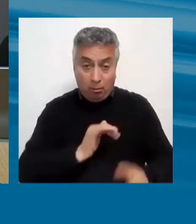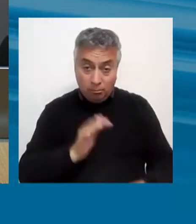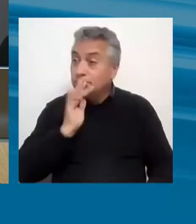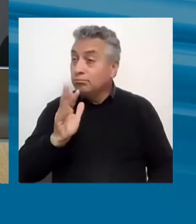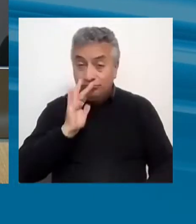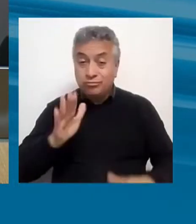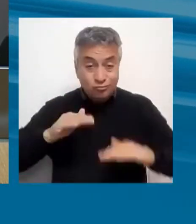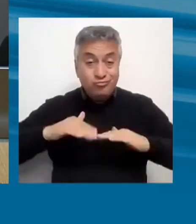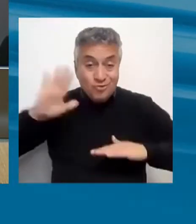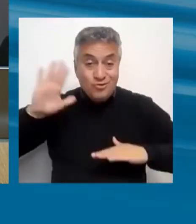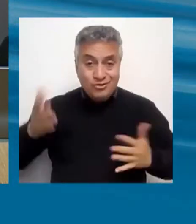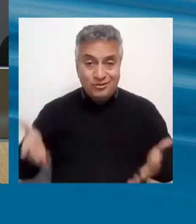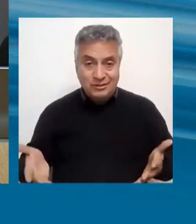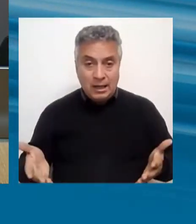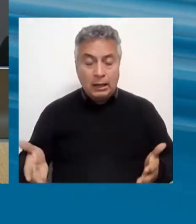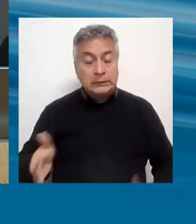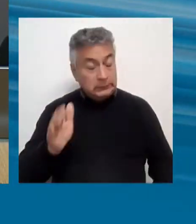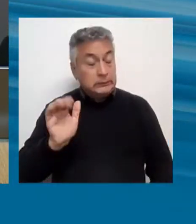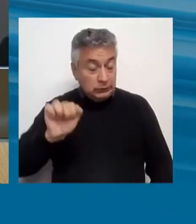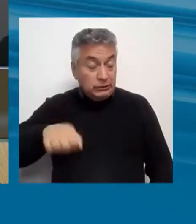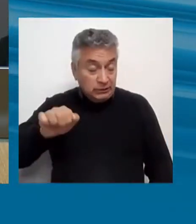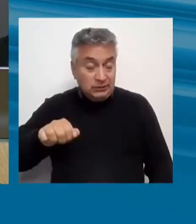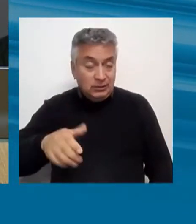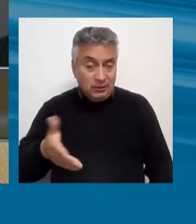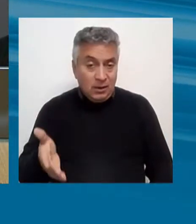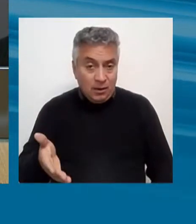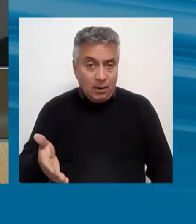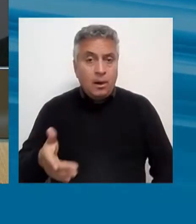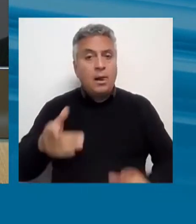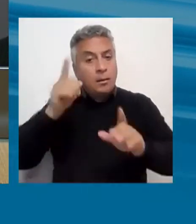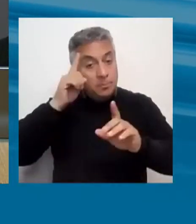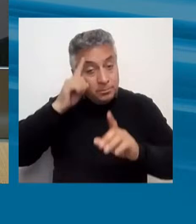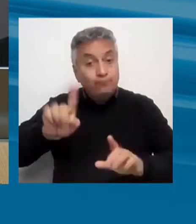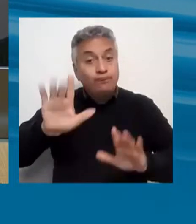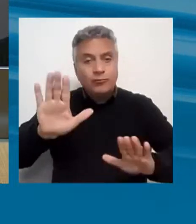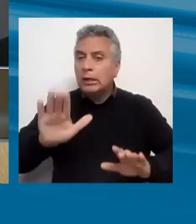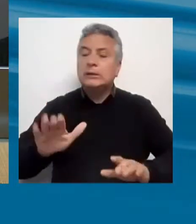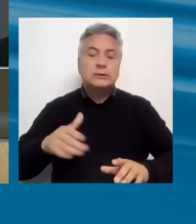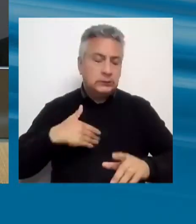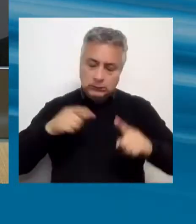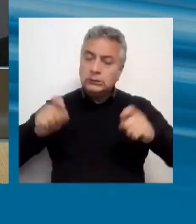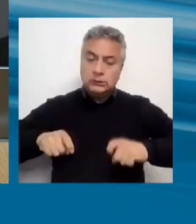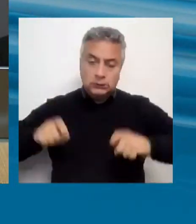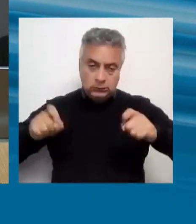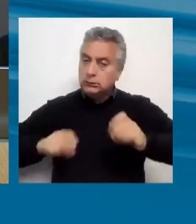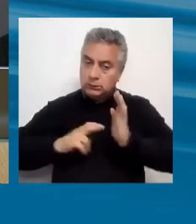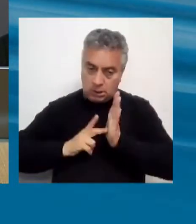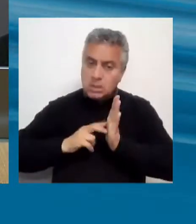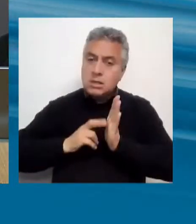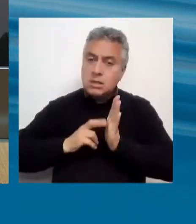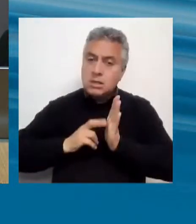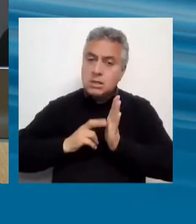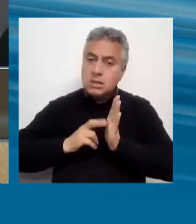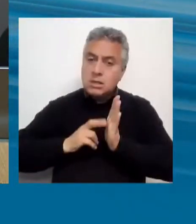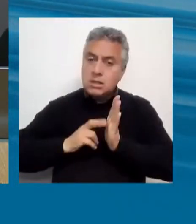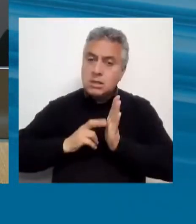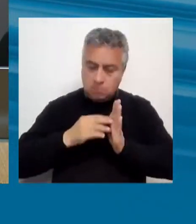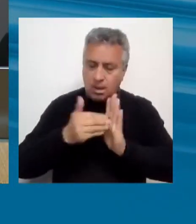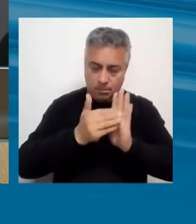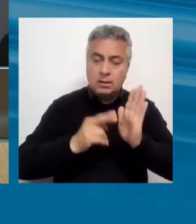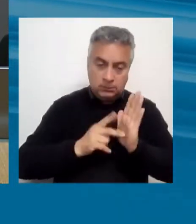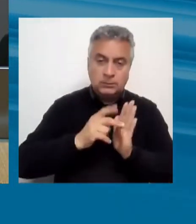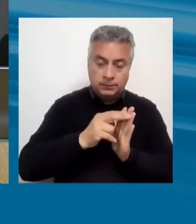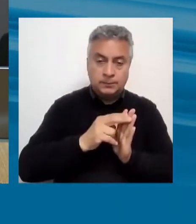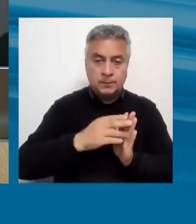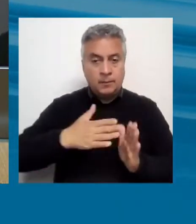good in many cases. And so when I started to think about, to reflect on the presentation and to reflect on, a